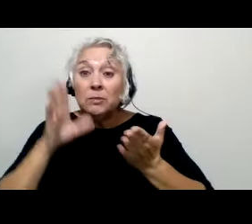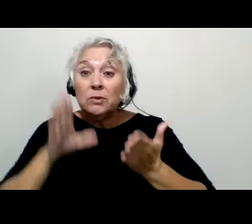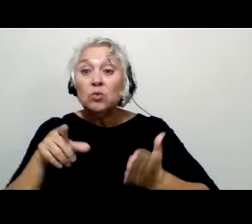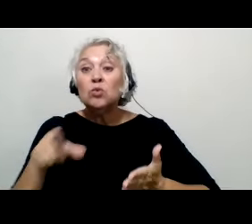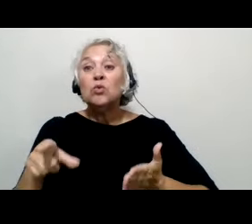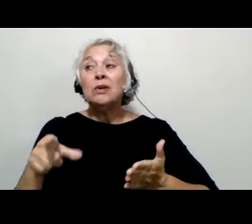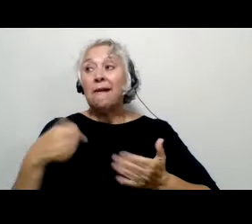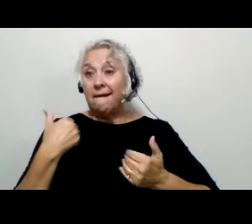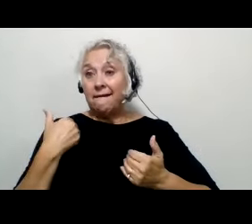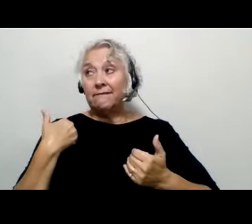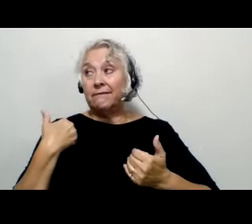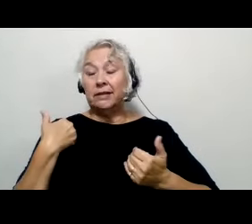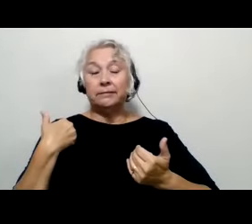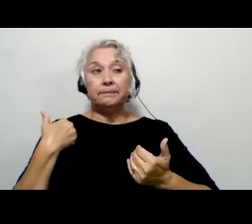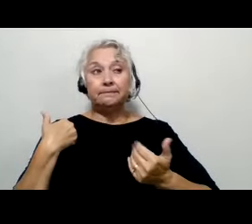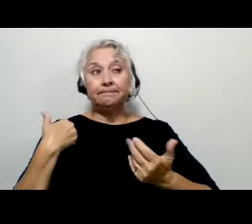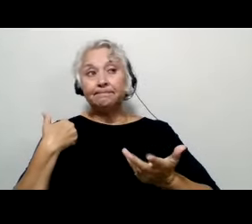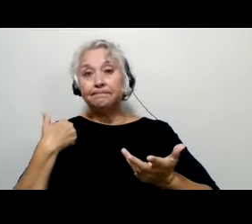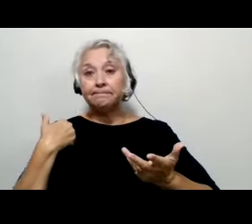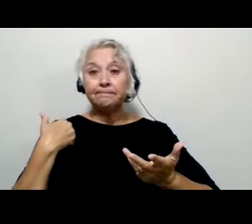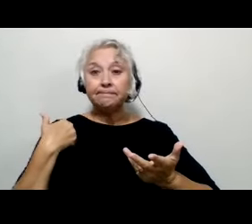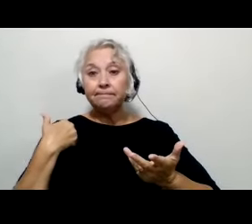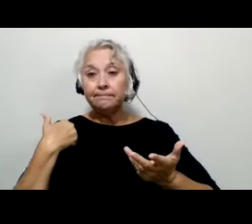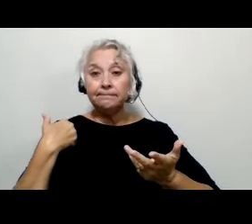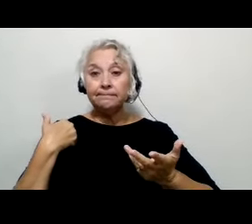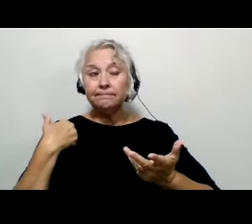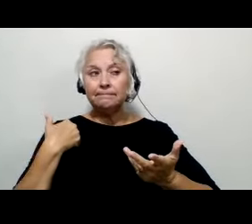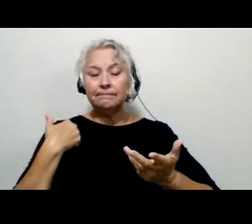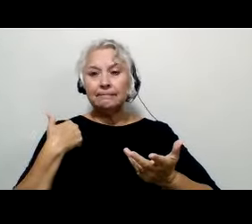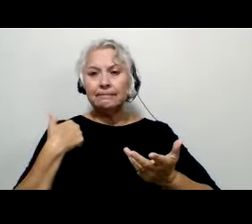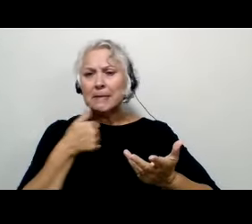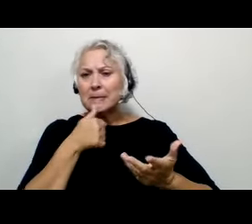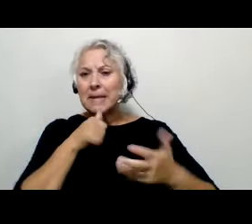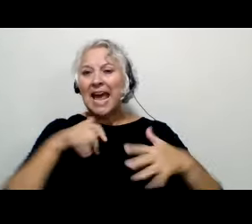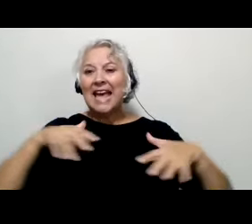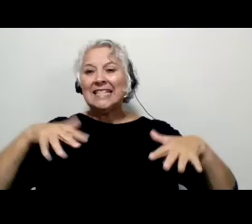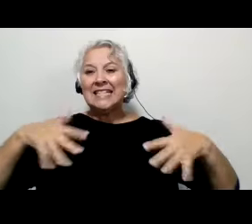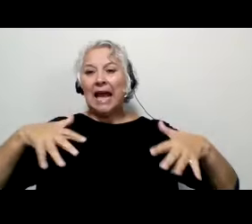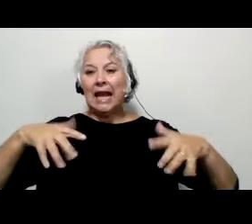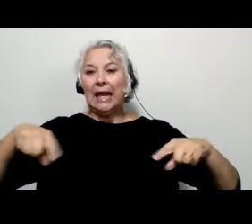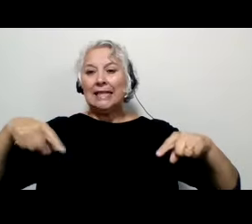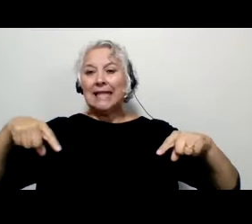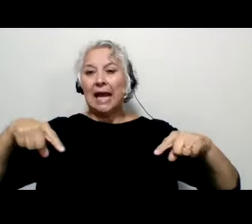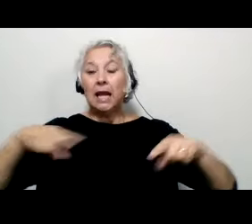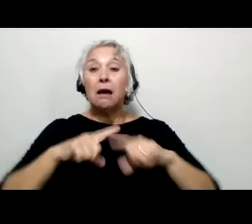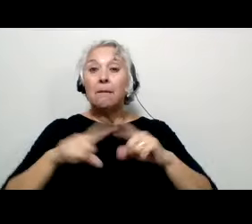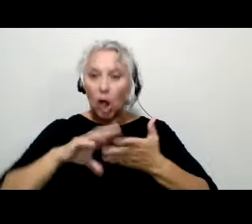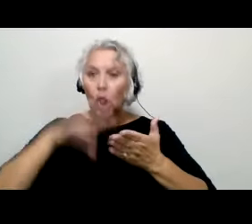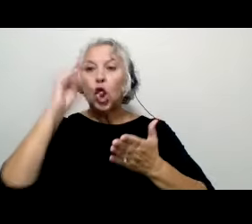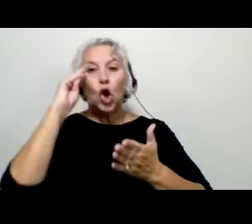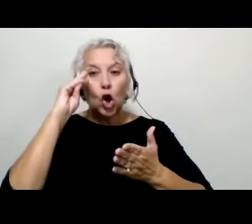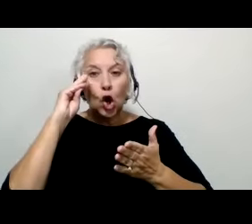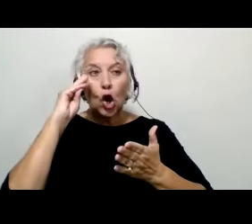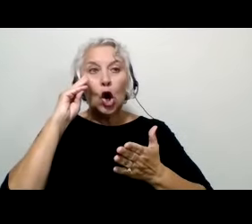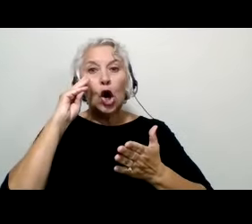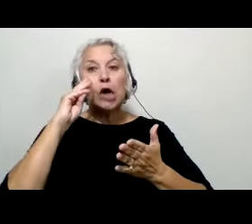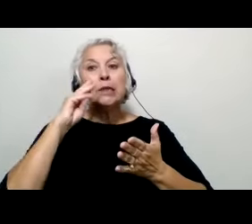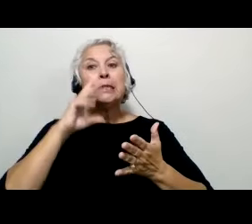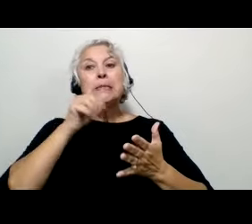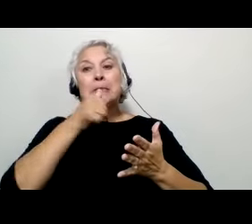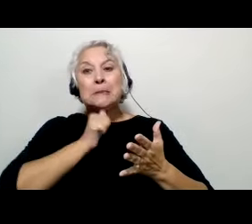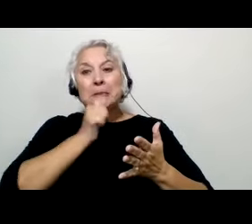student that suffers from anxiety but has learned how to compensate in the classroom, so has